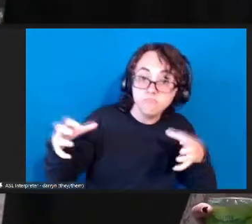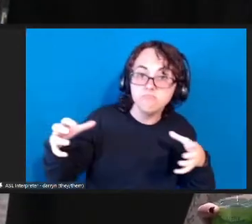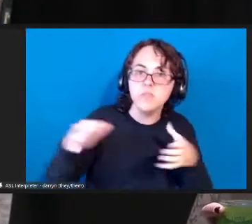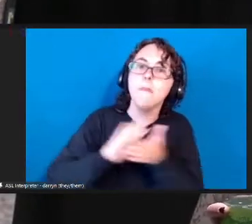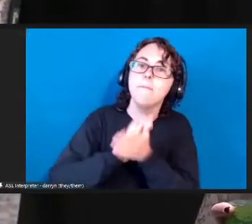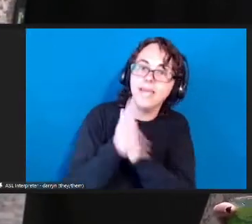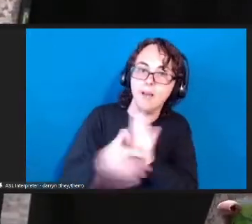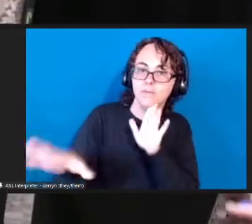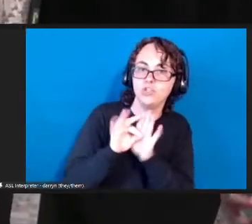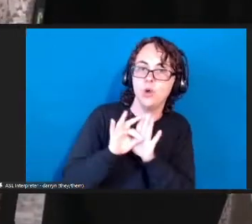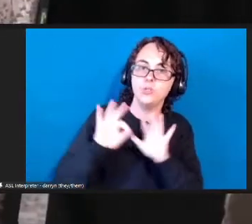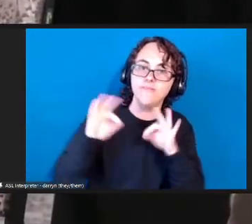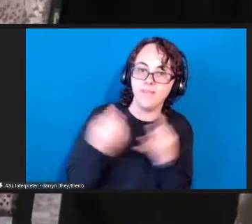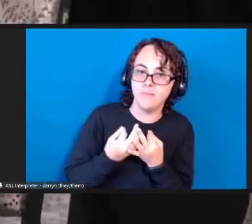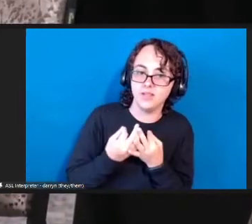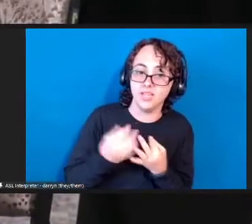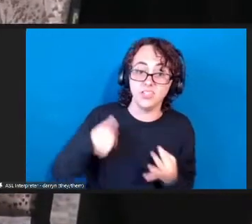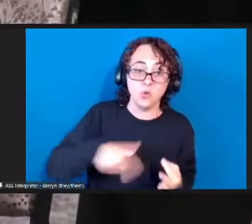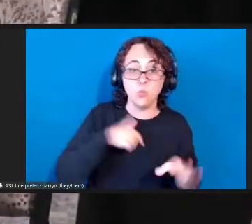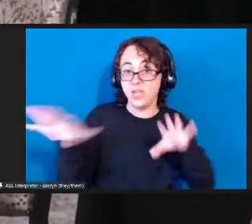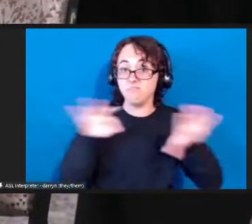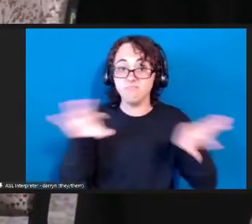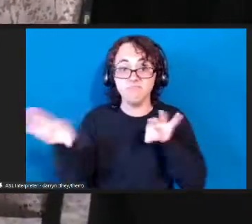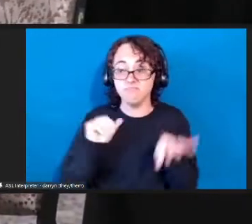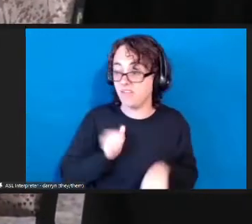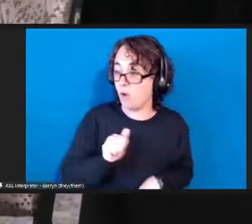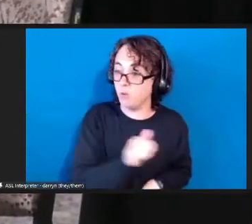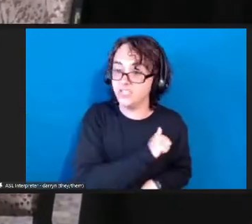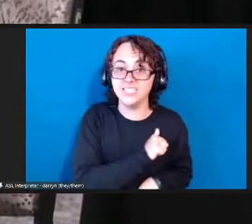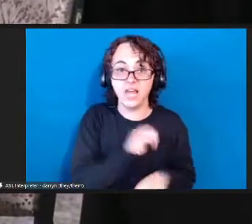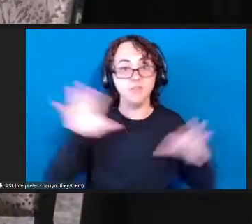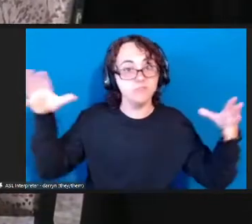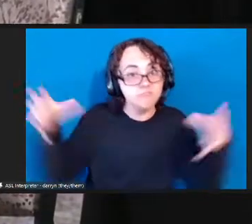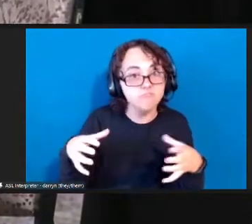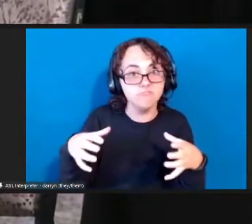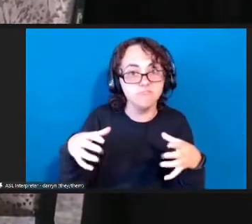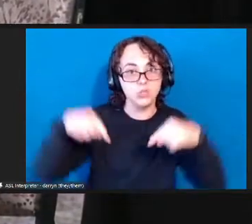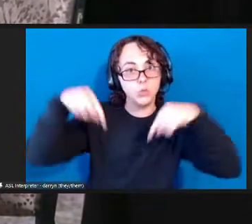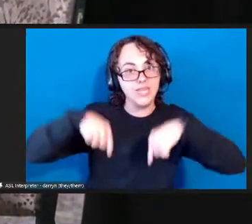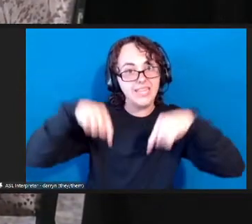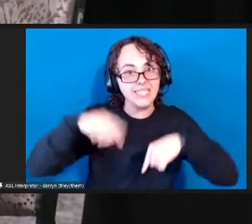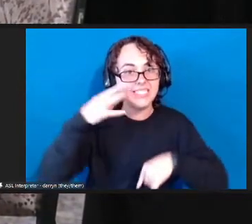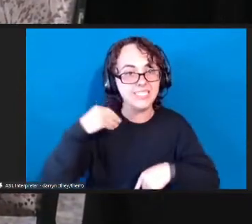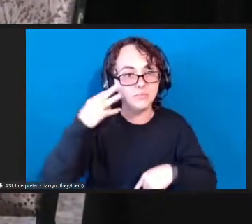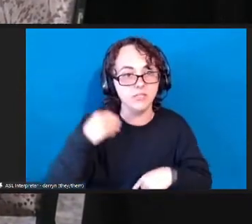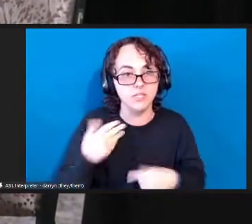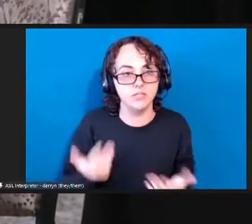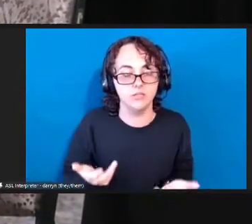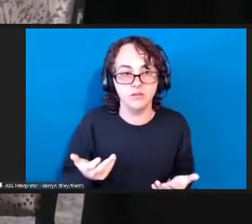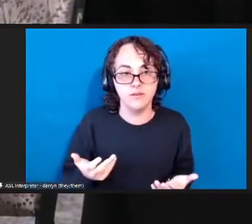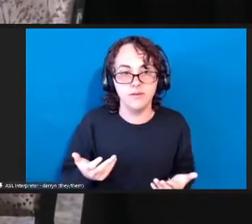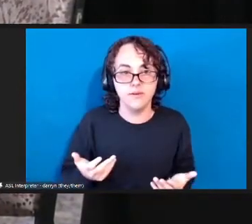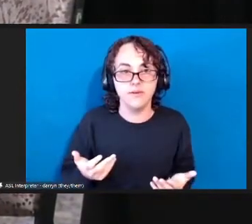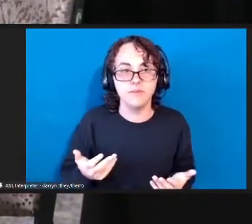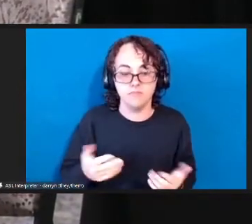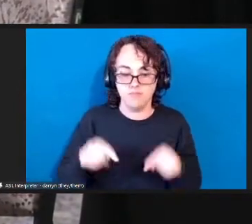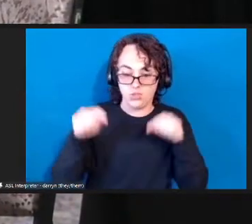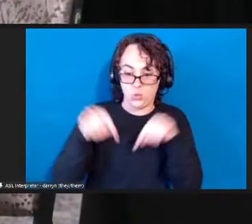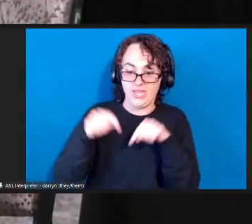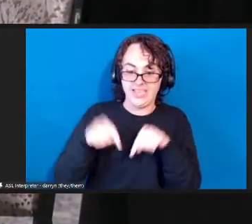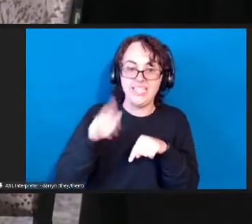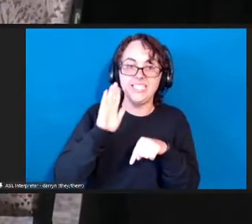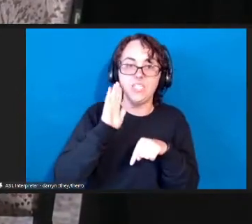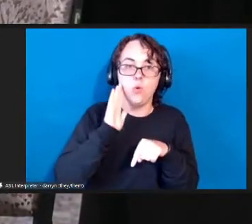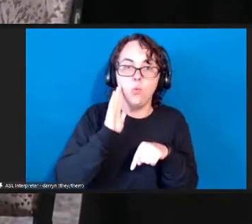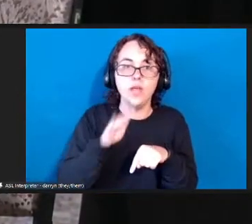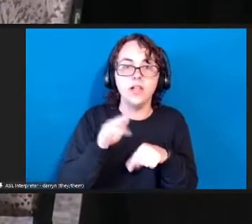are a self-selected group of individuals that have opted into an experience that will be